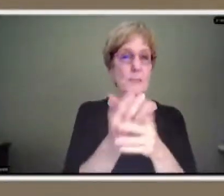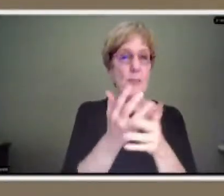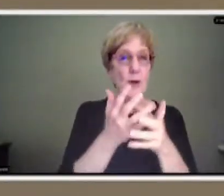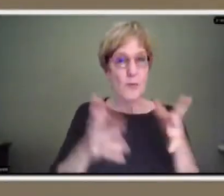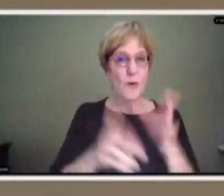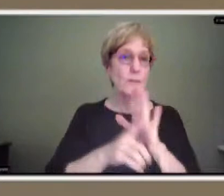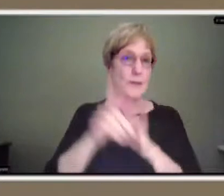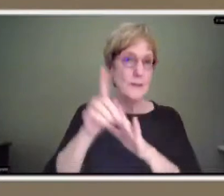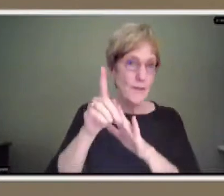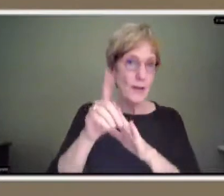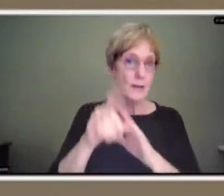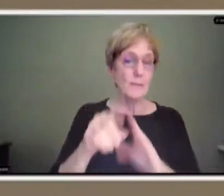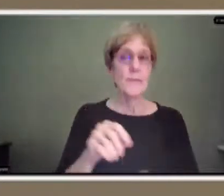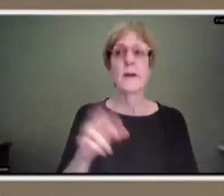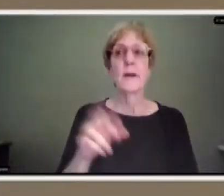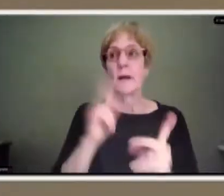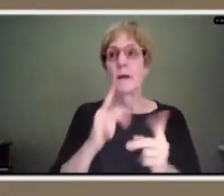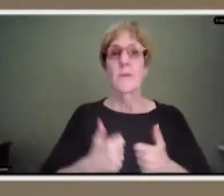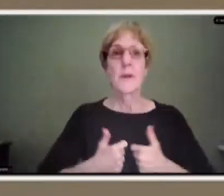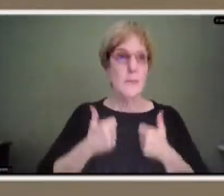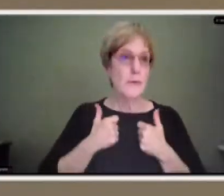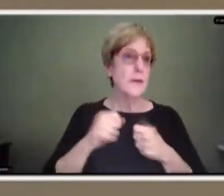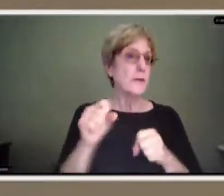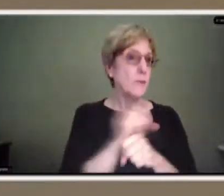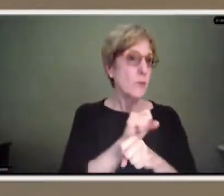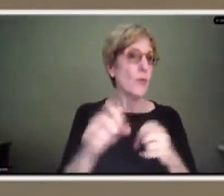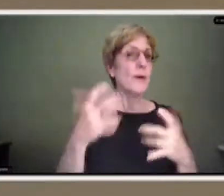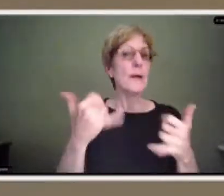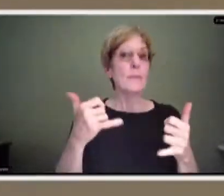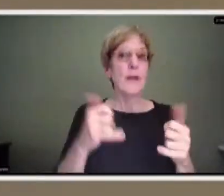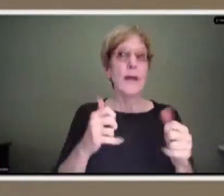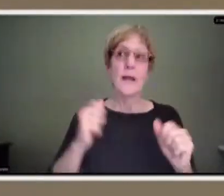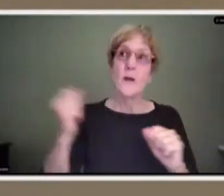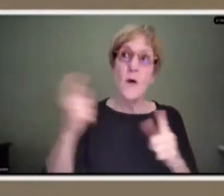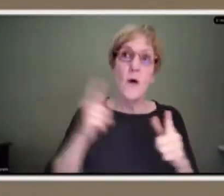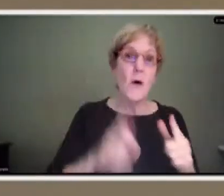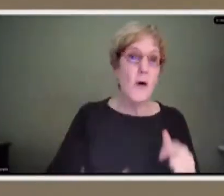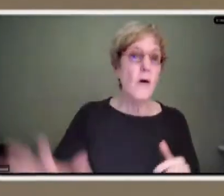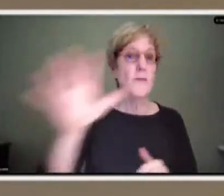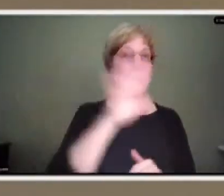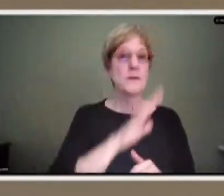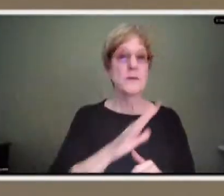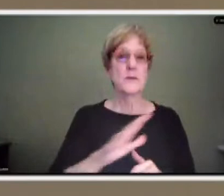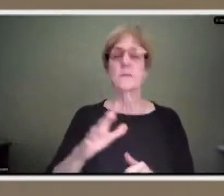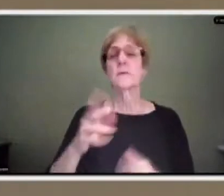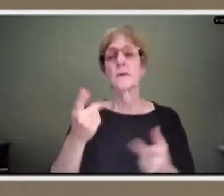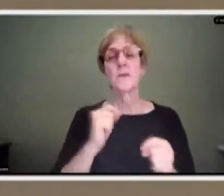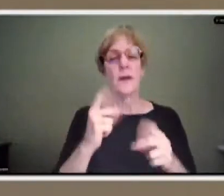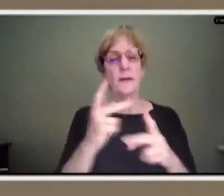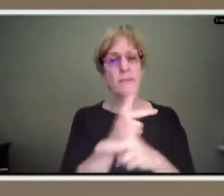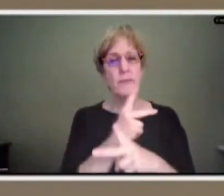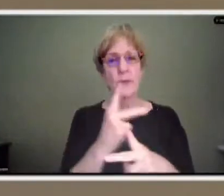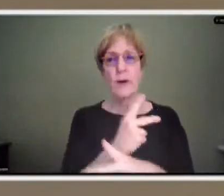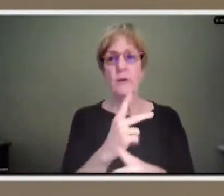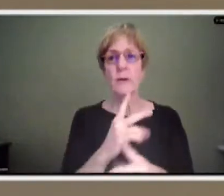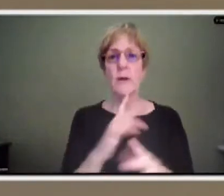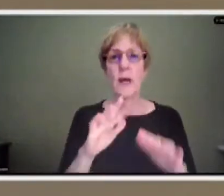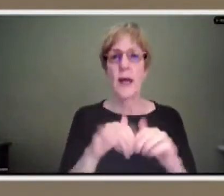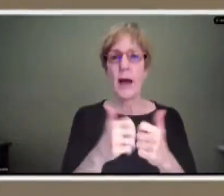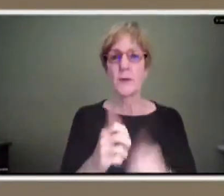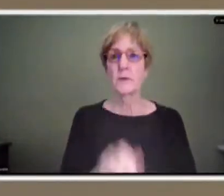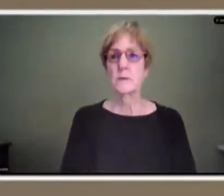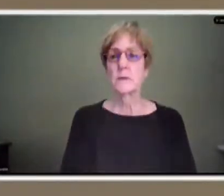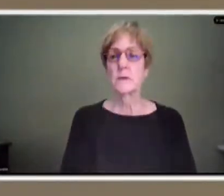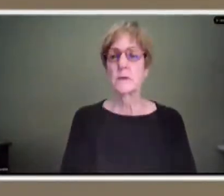who live, work, and play in all these areas. So we certainly are trying to figure out how to make